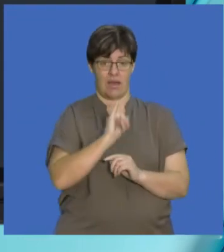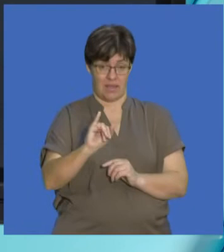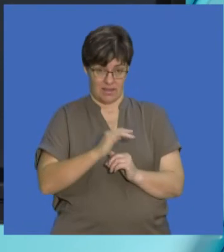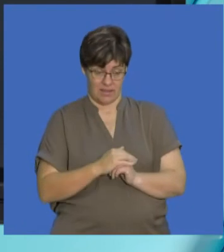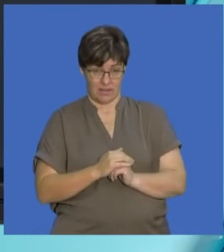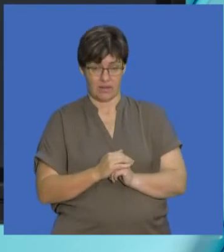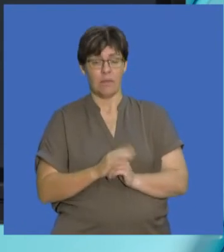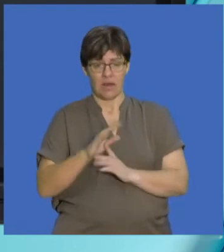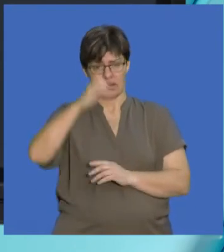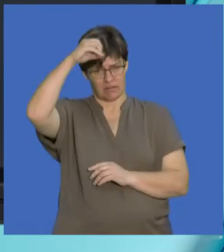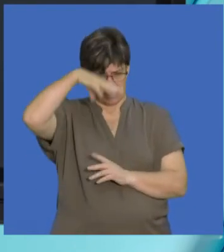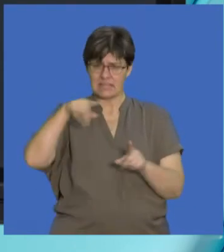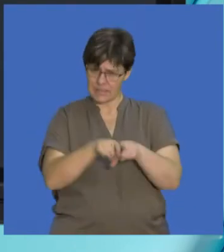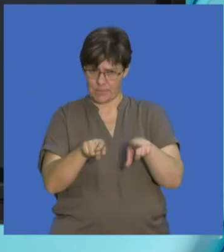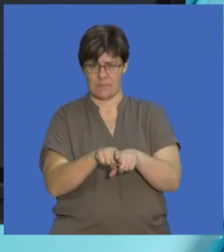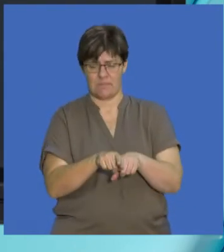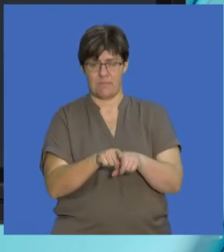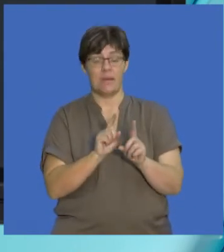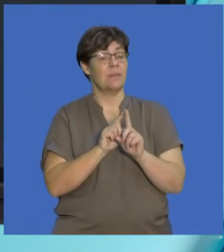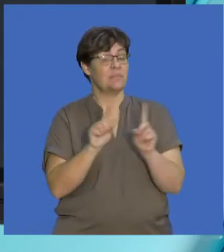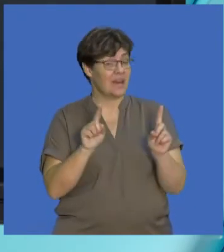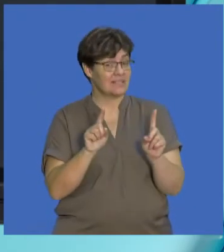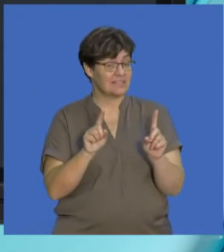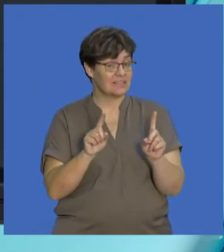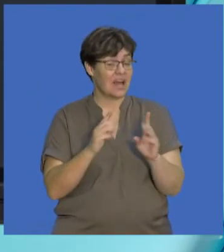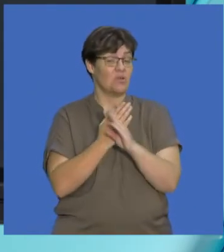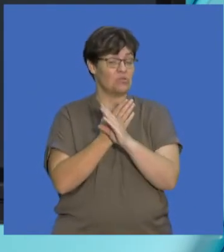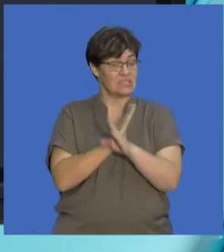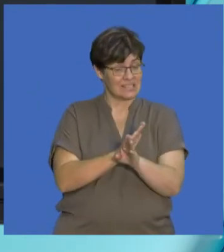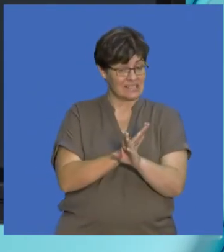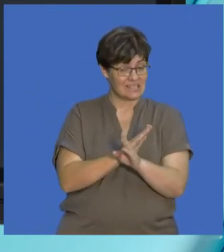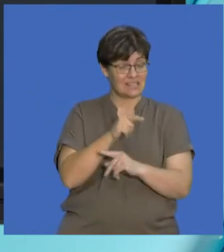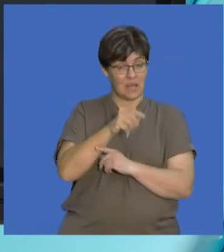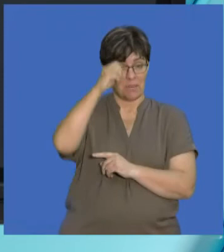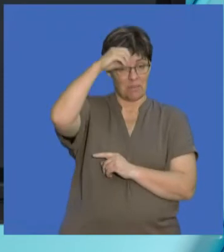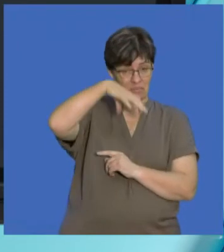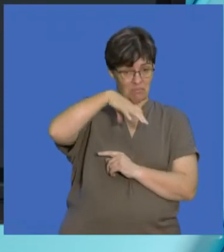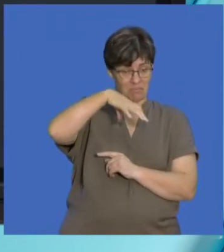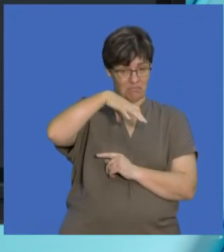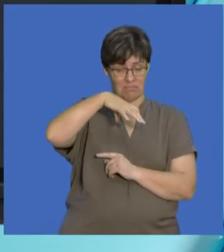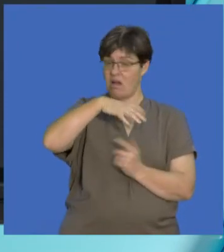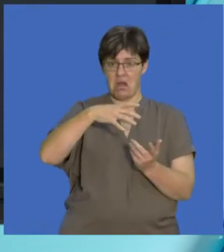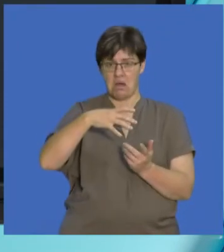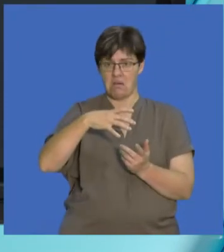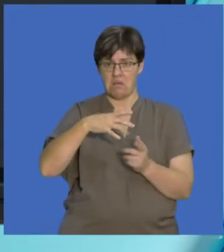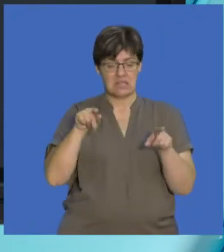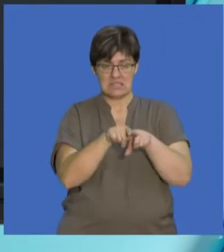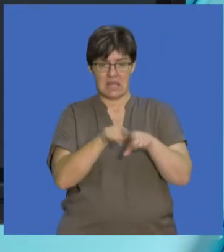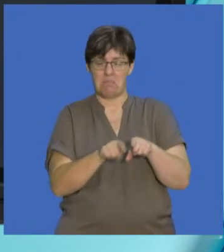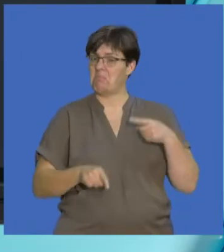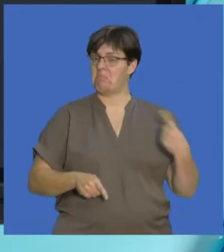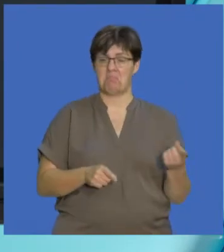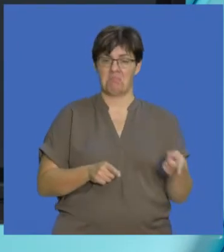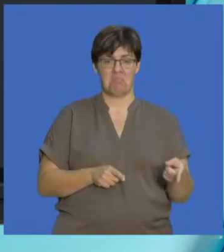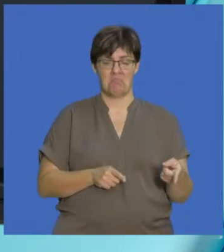light bulb is also a conductor. However, the resistance of the light bulb may not necessarily be the same as that